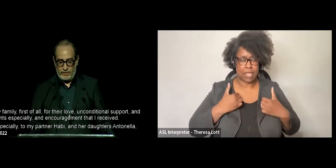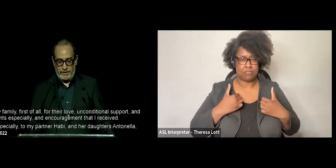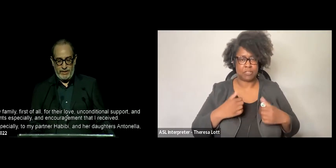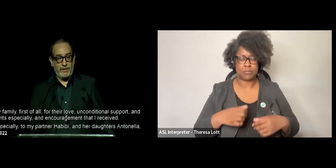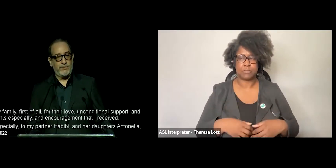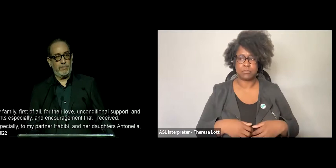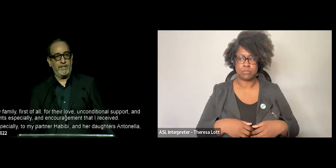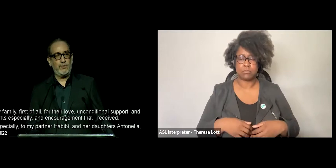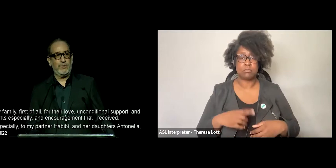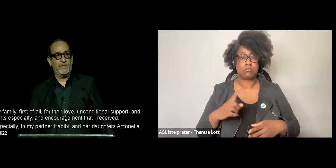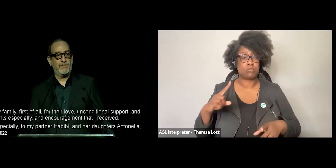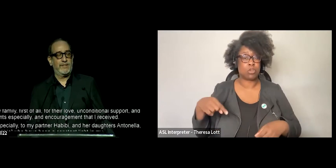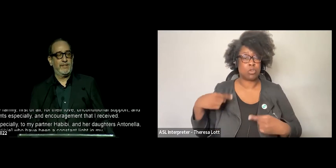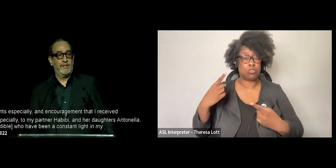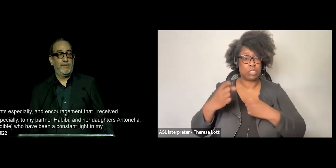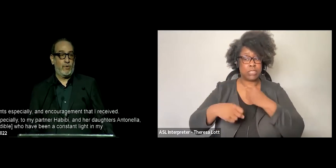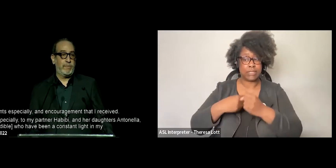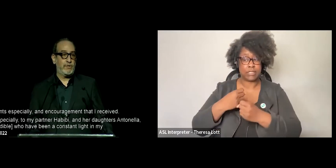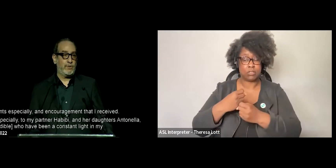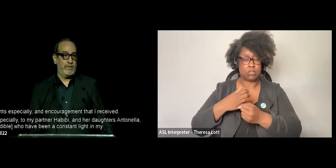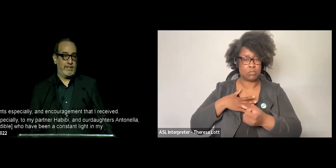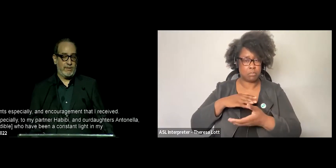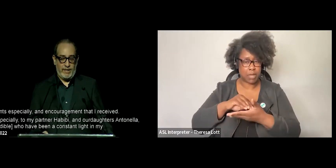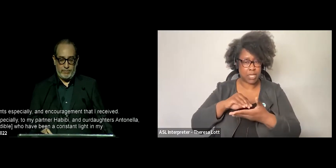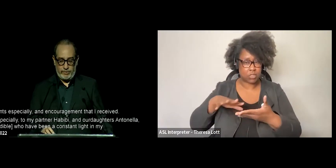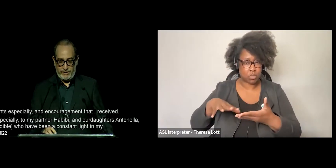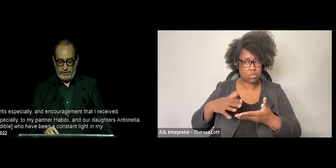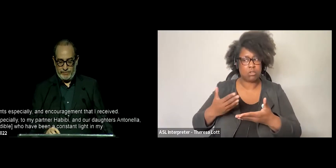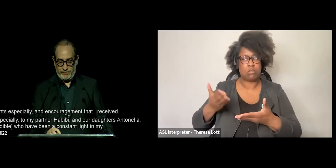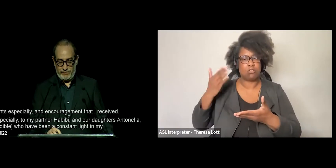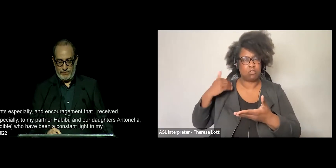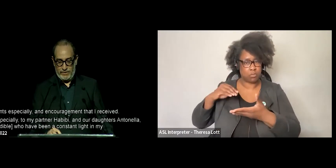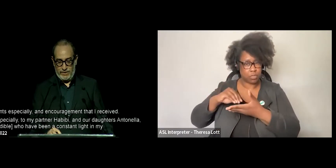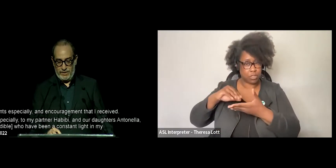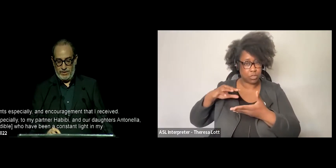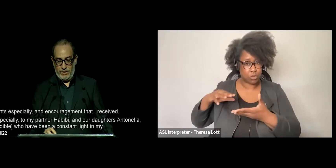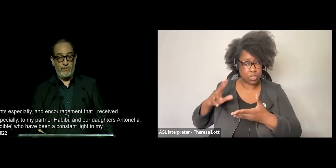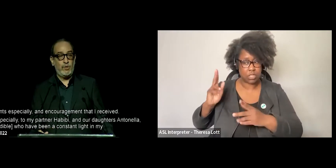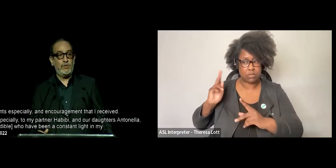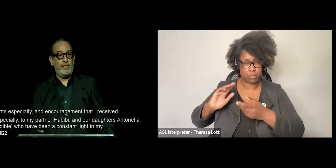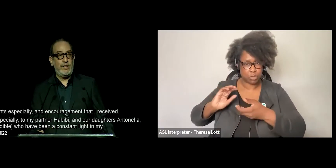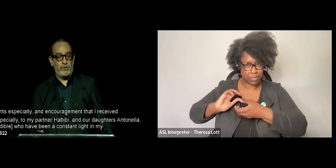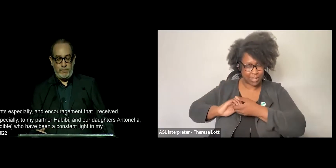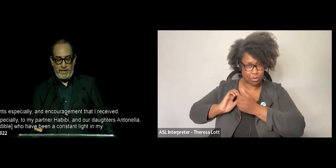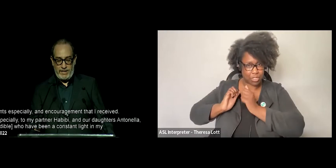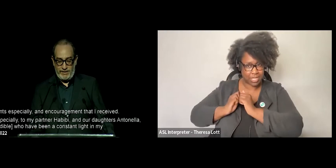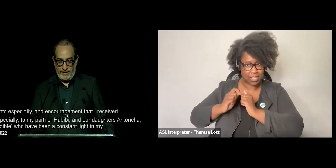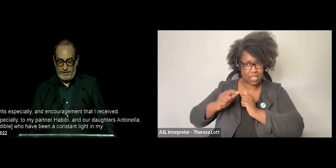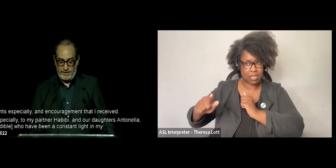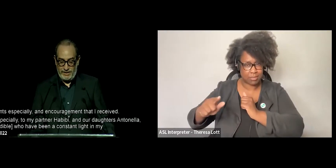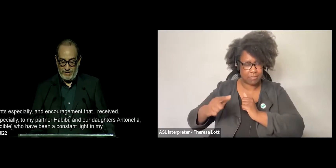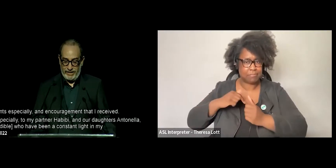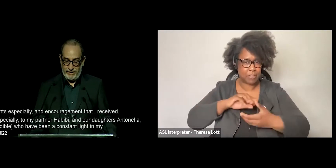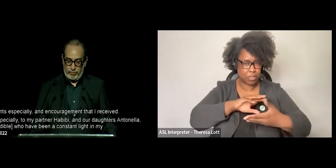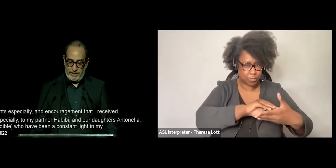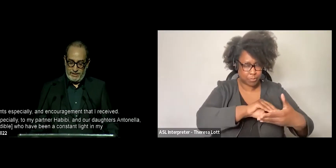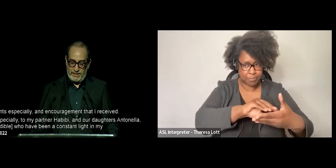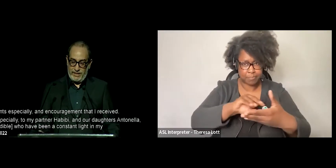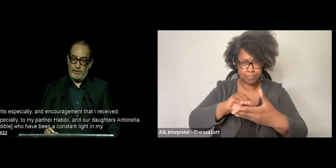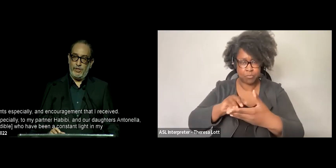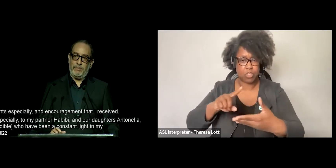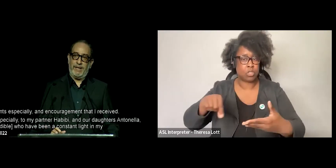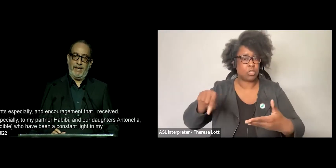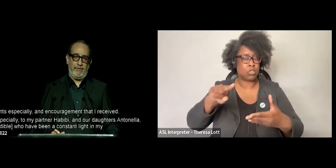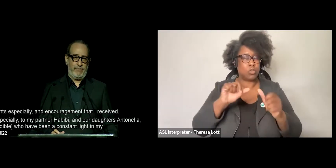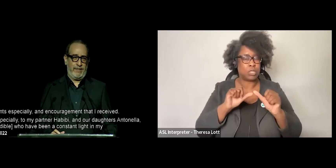received over the years from my students, former students, and collaborators. All of you continue to be a vital presence